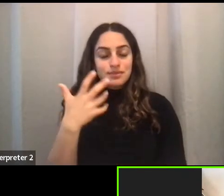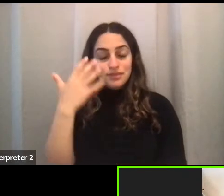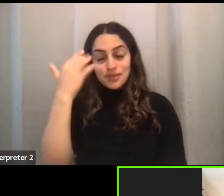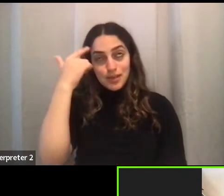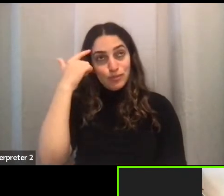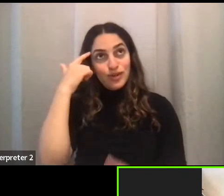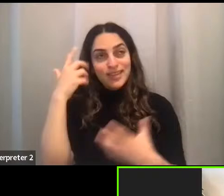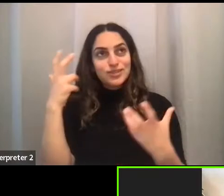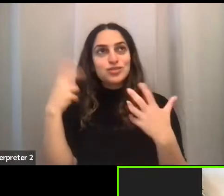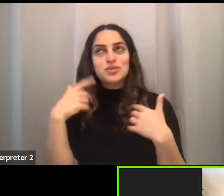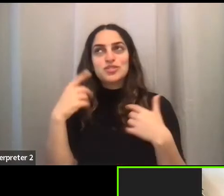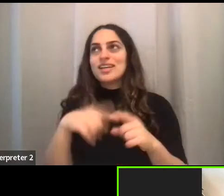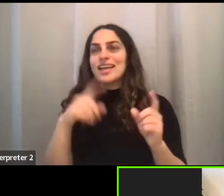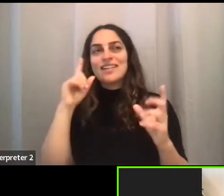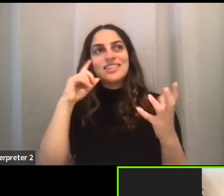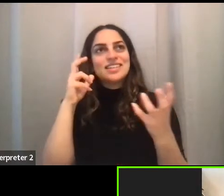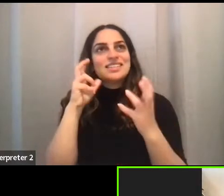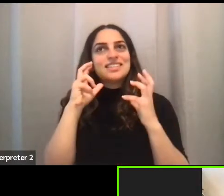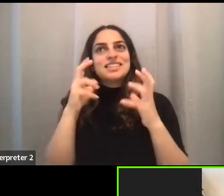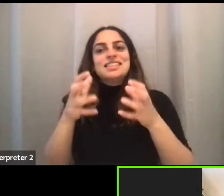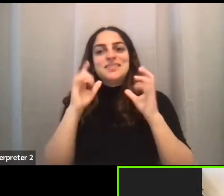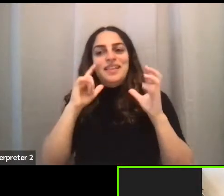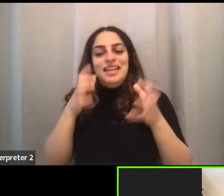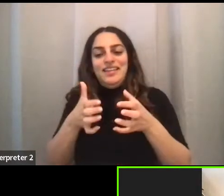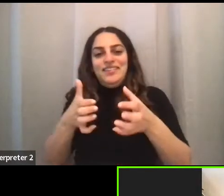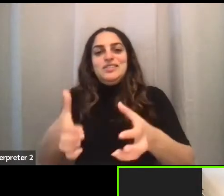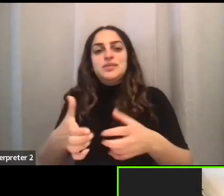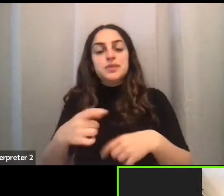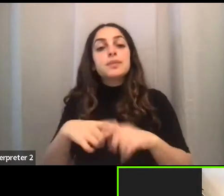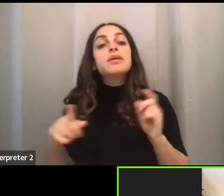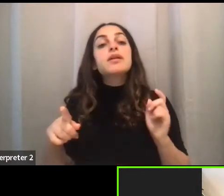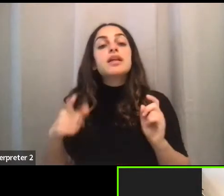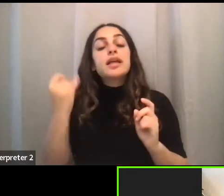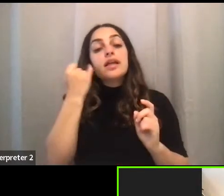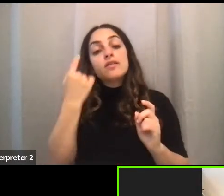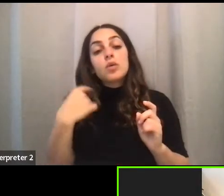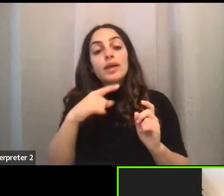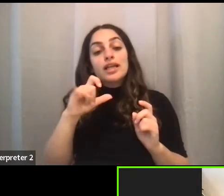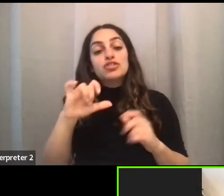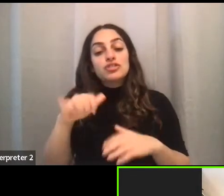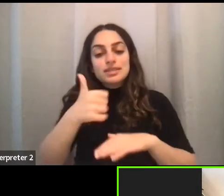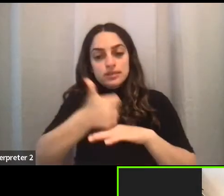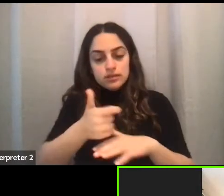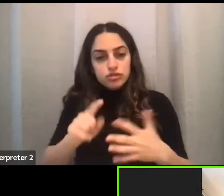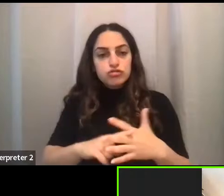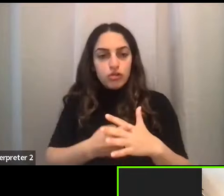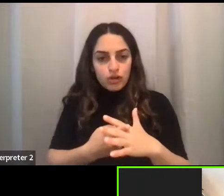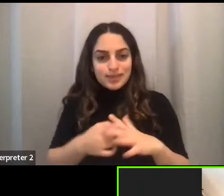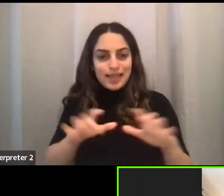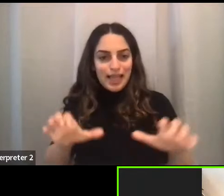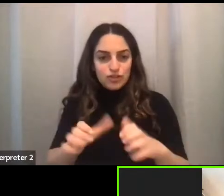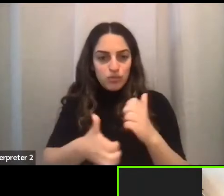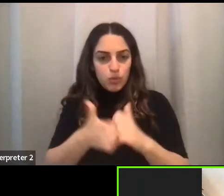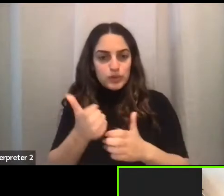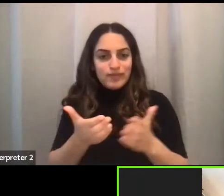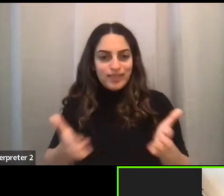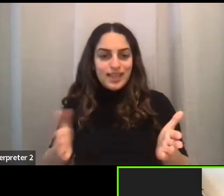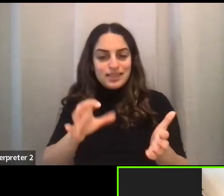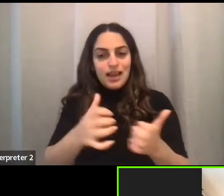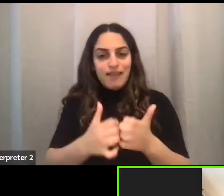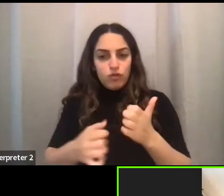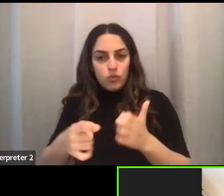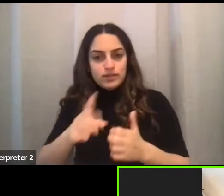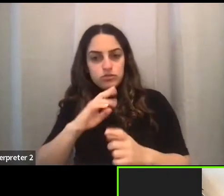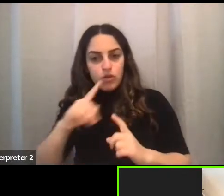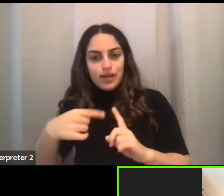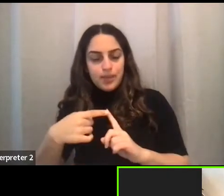get it out so if we if we could just implement and start taking action on most of the things that everybody has been on this call is talking